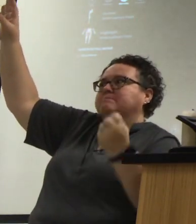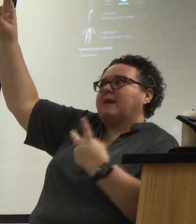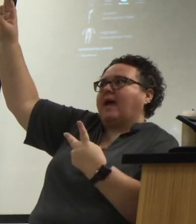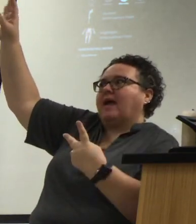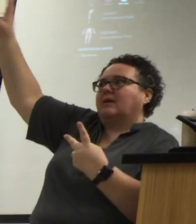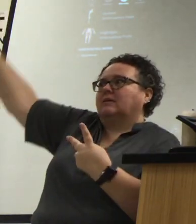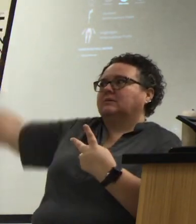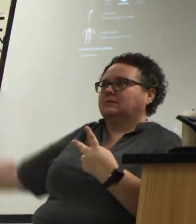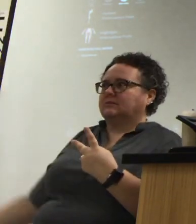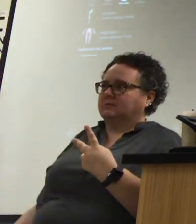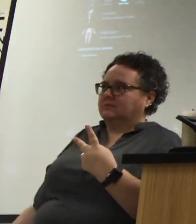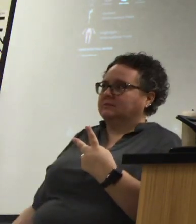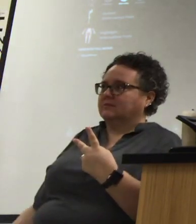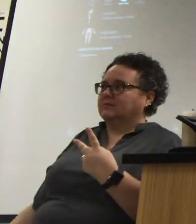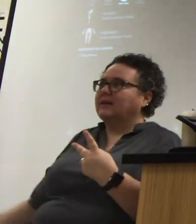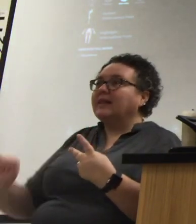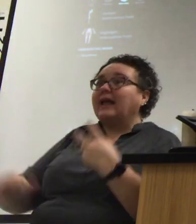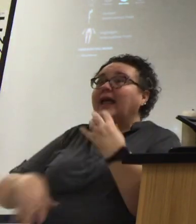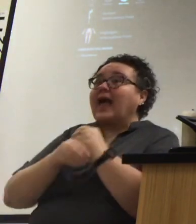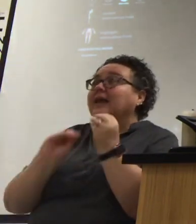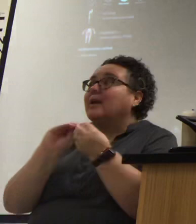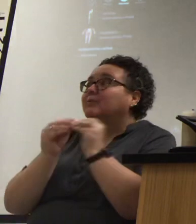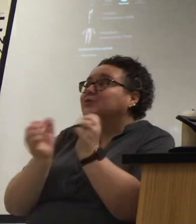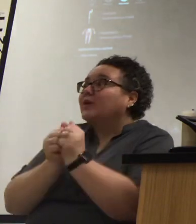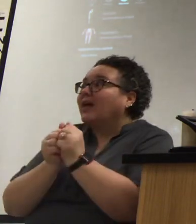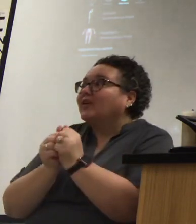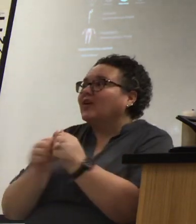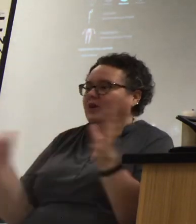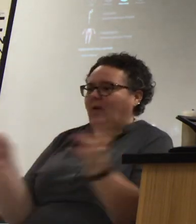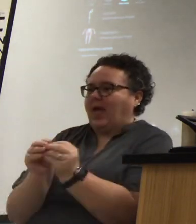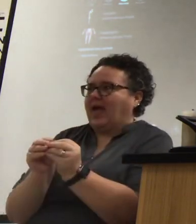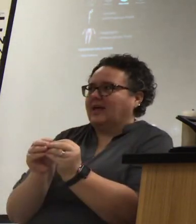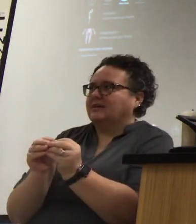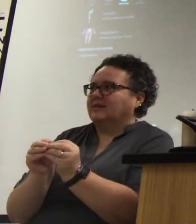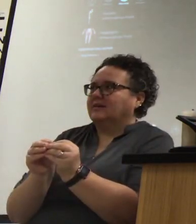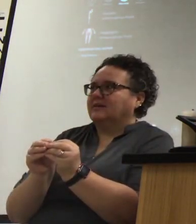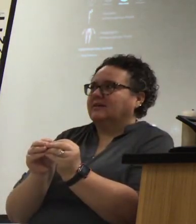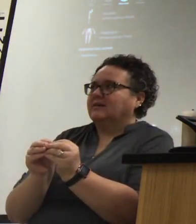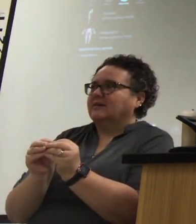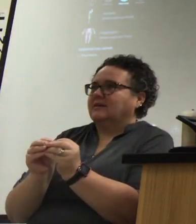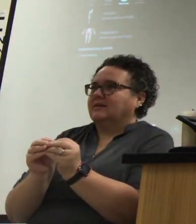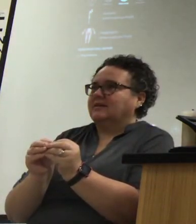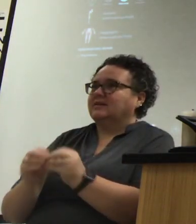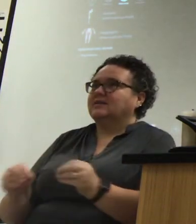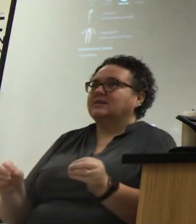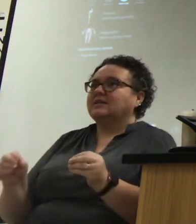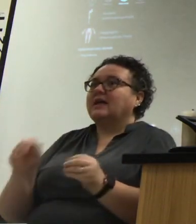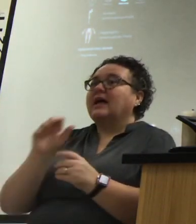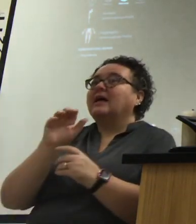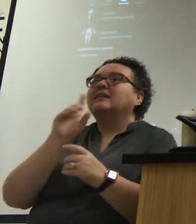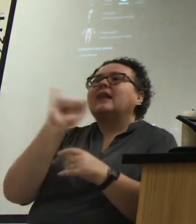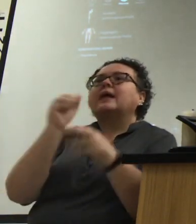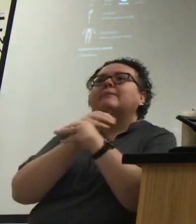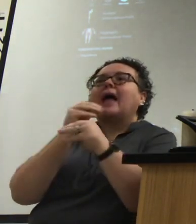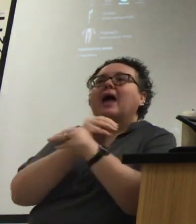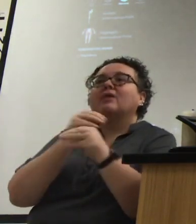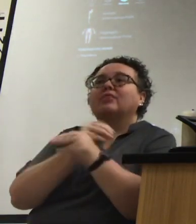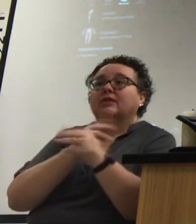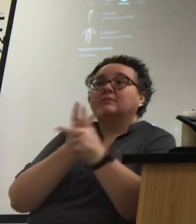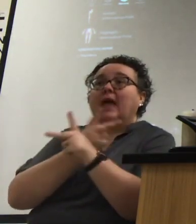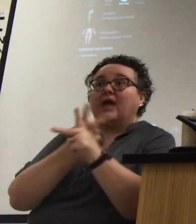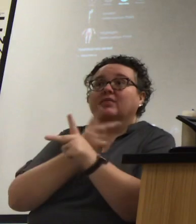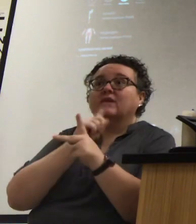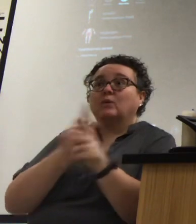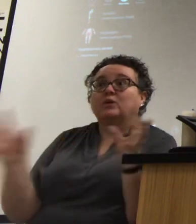add numbers together, same thing, right? You add the numbers together and you bring the body parts together. You're adding them, I